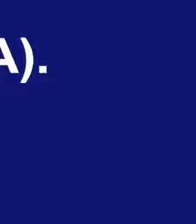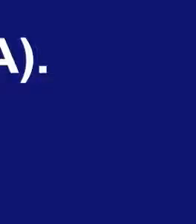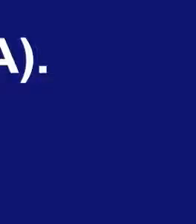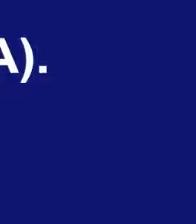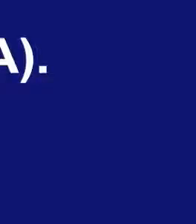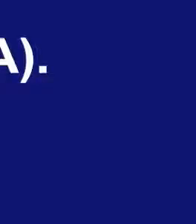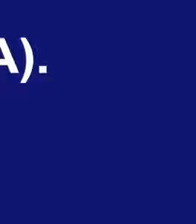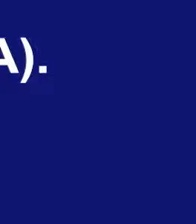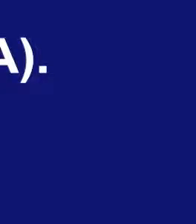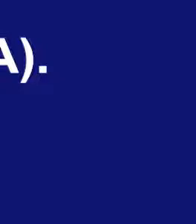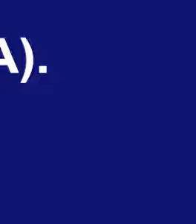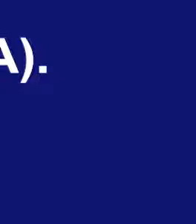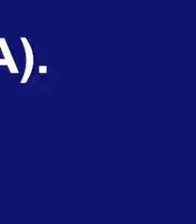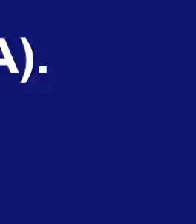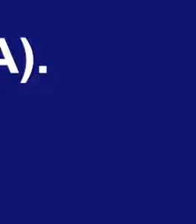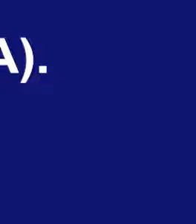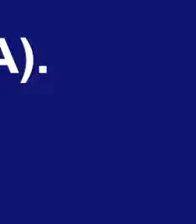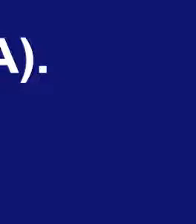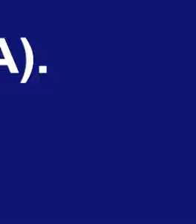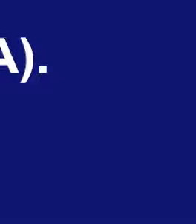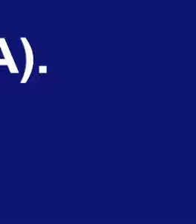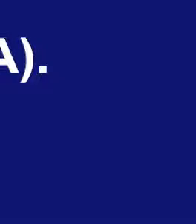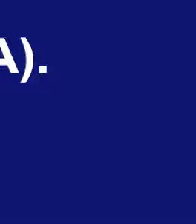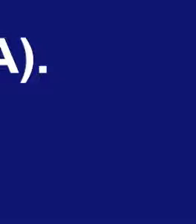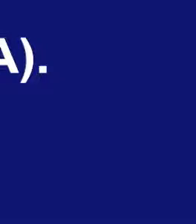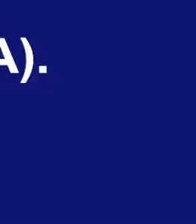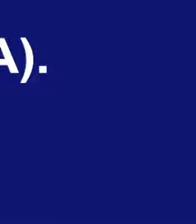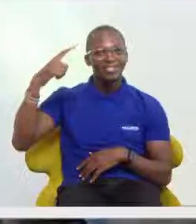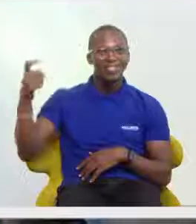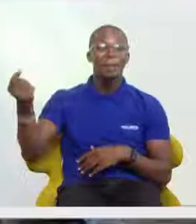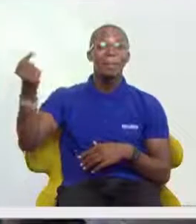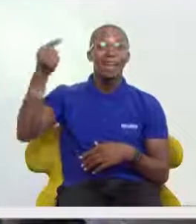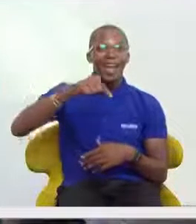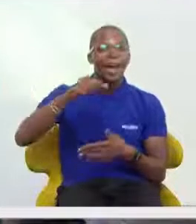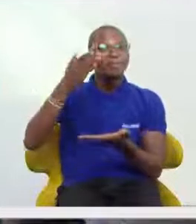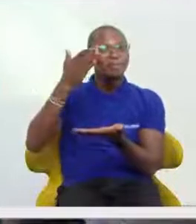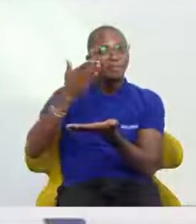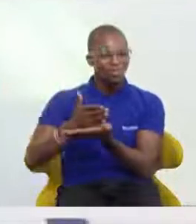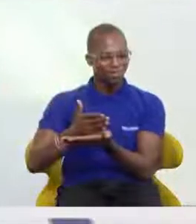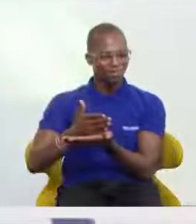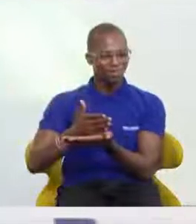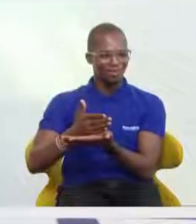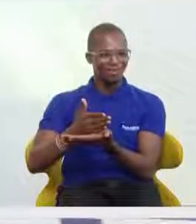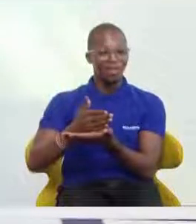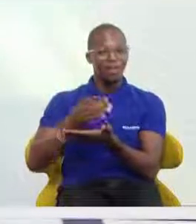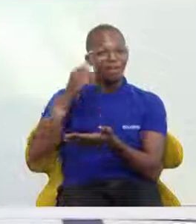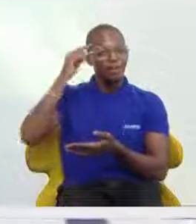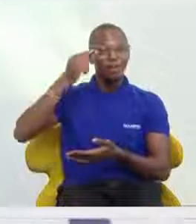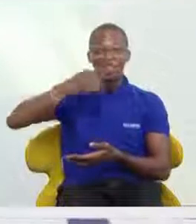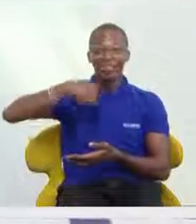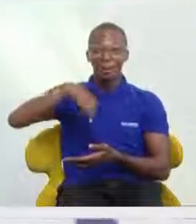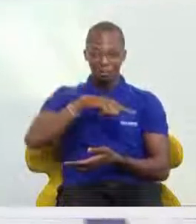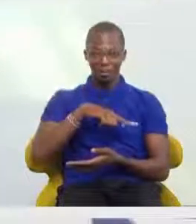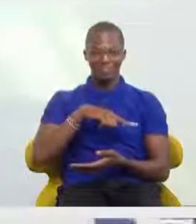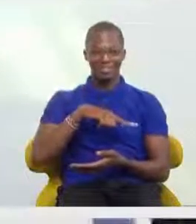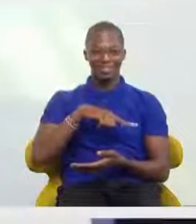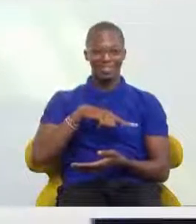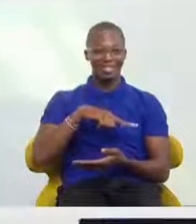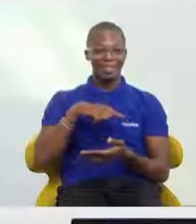my goodness. This is like a dream come true. I think for some of us it's been